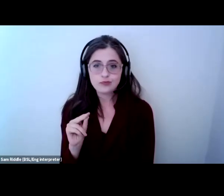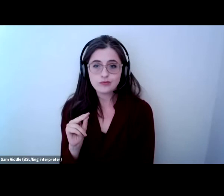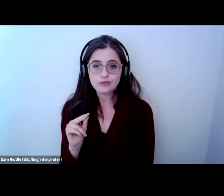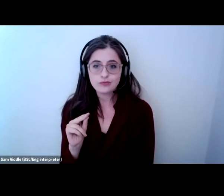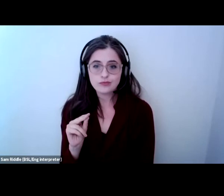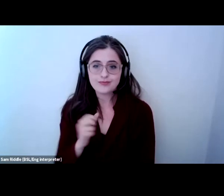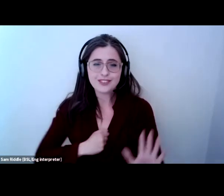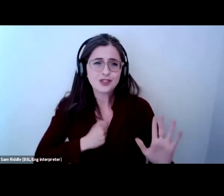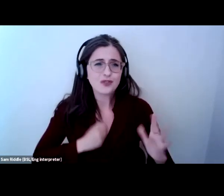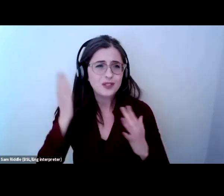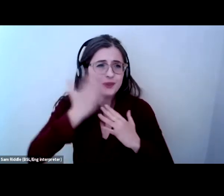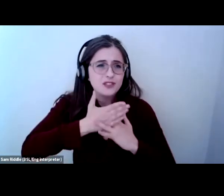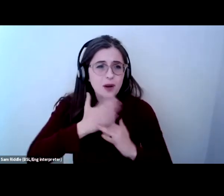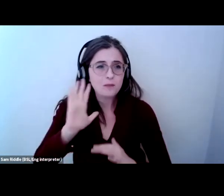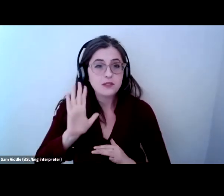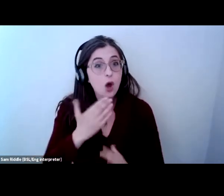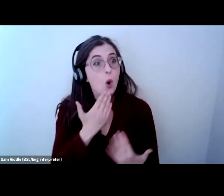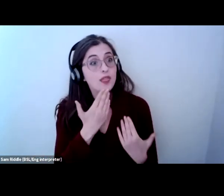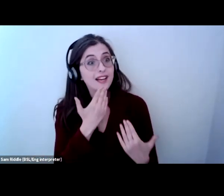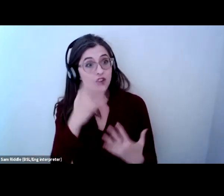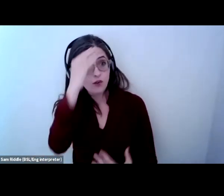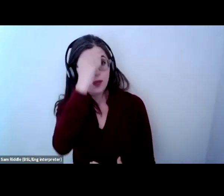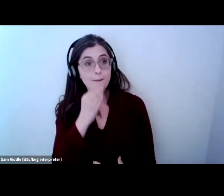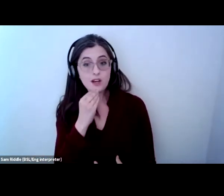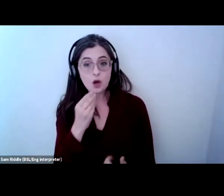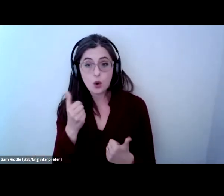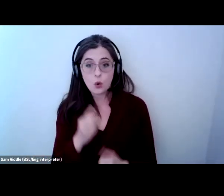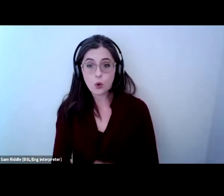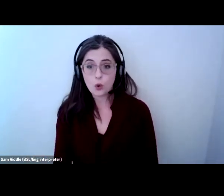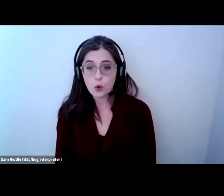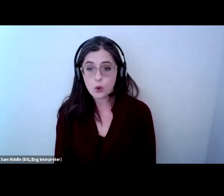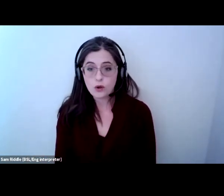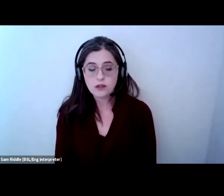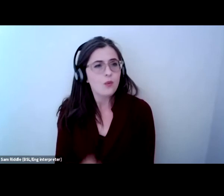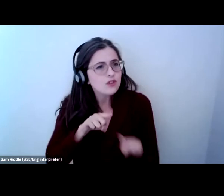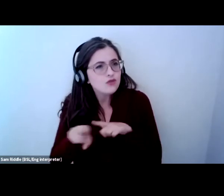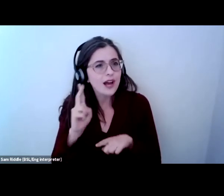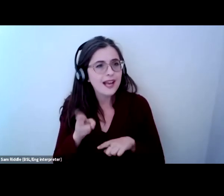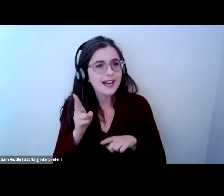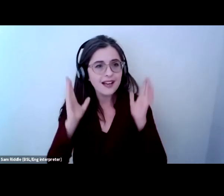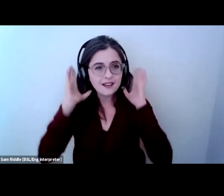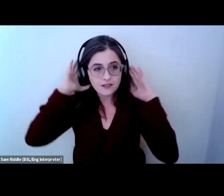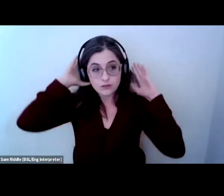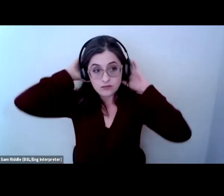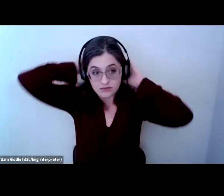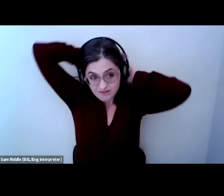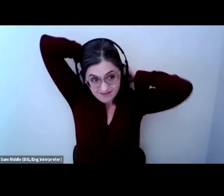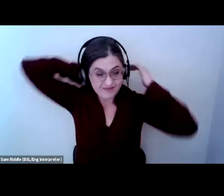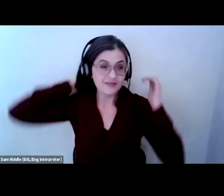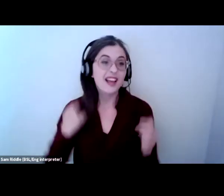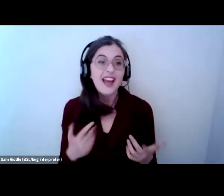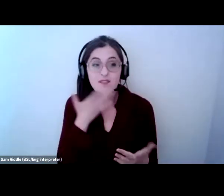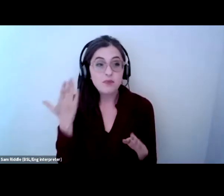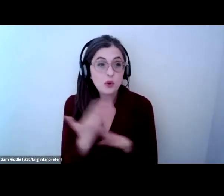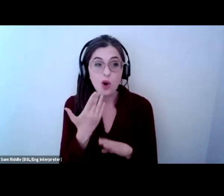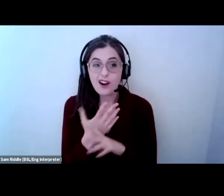Sorry to interrupt. That's all right. No, thank you for interrupting. Let me try again. If not, I could just talk as